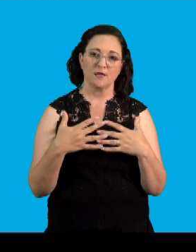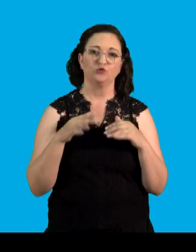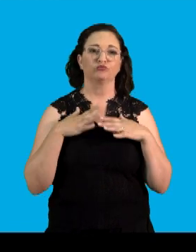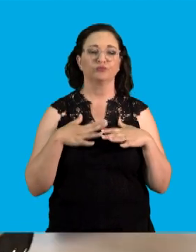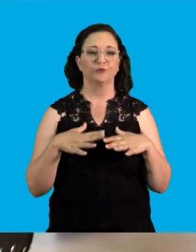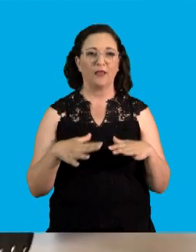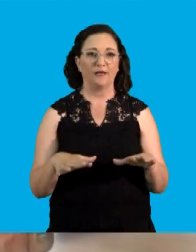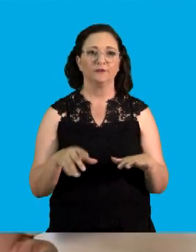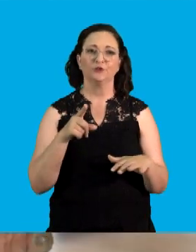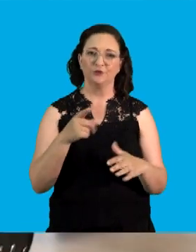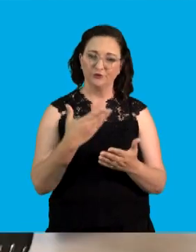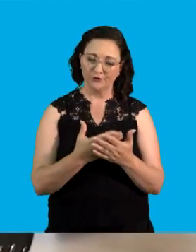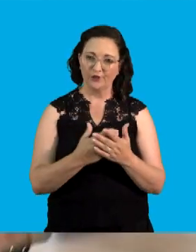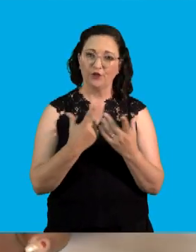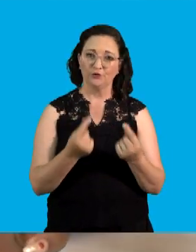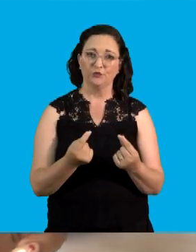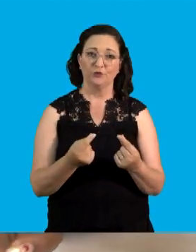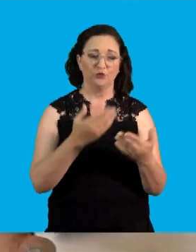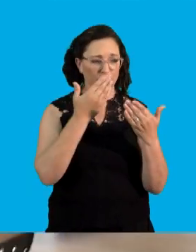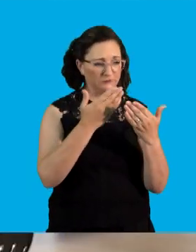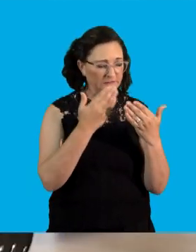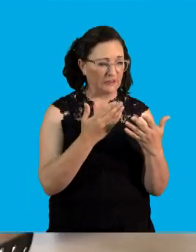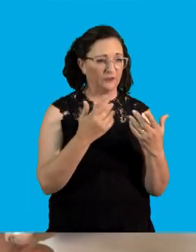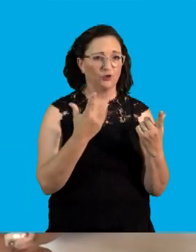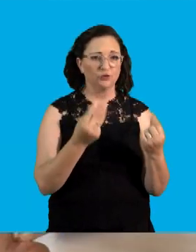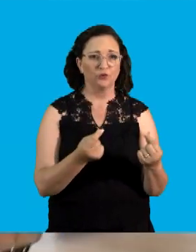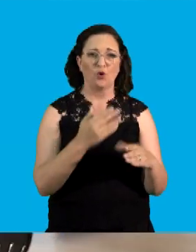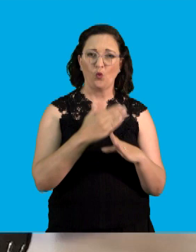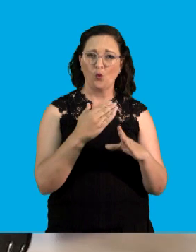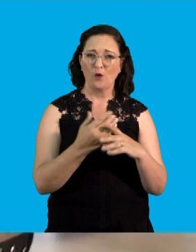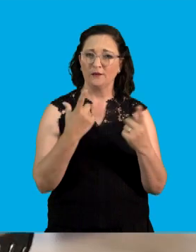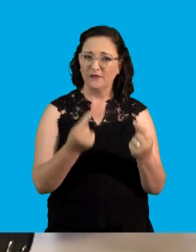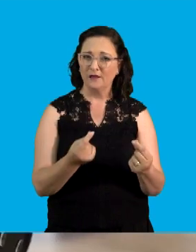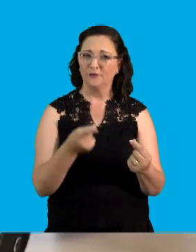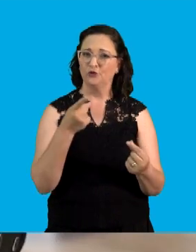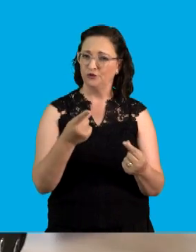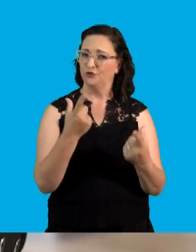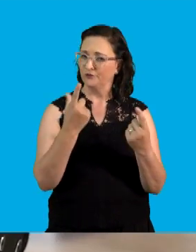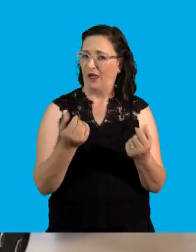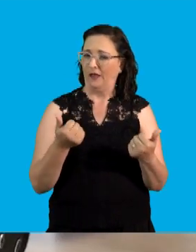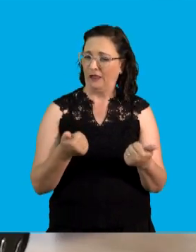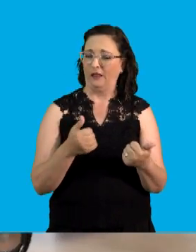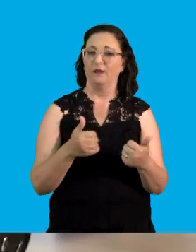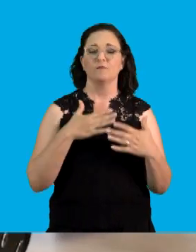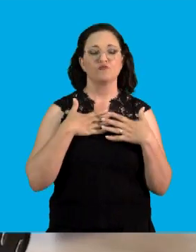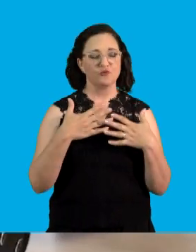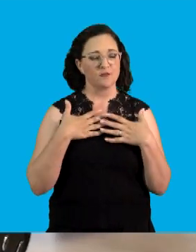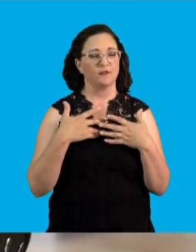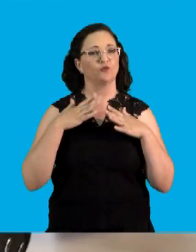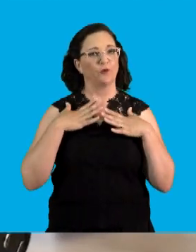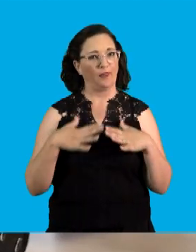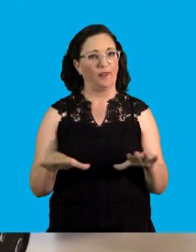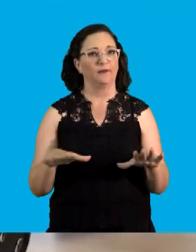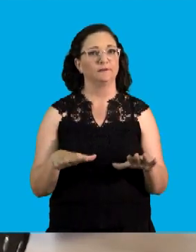relax, because you've got this. If you've studied, if you know your work, you've done your part, just breathe, relax, and tell